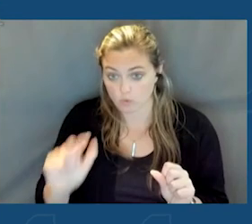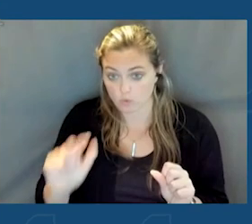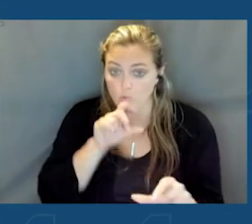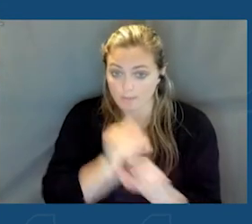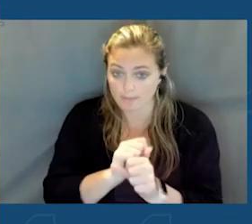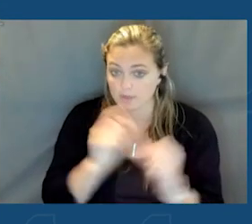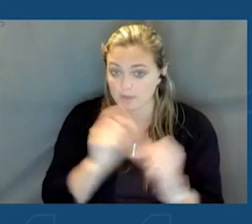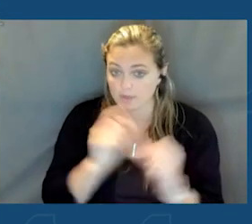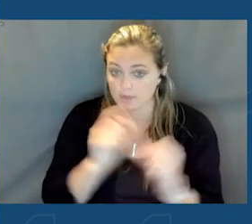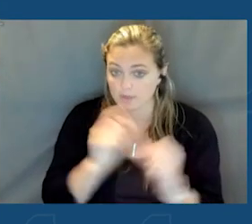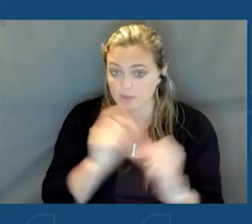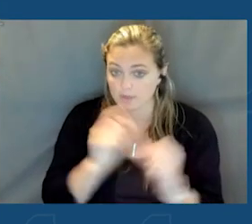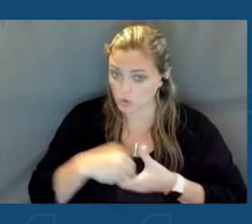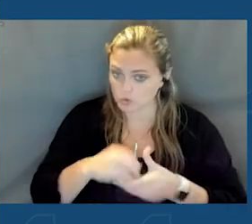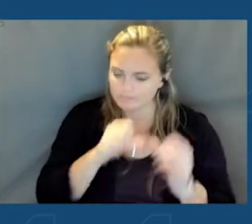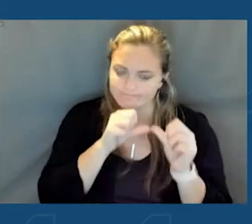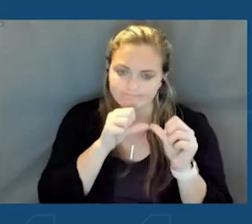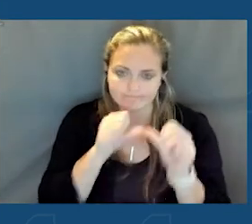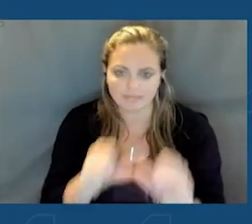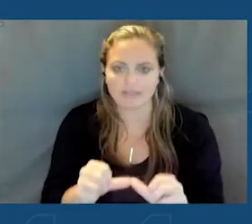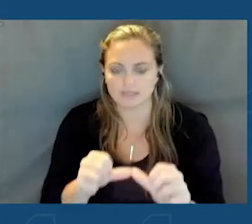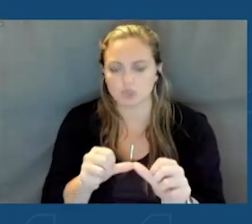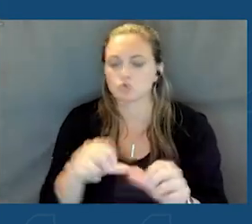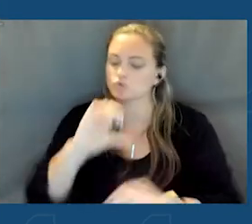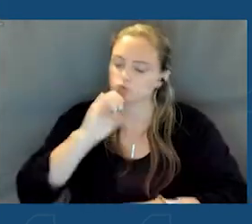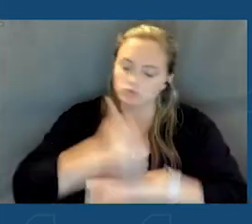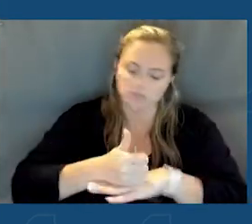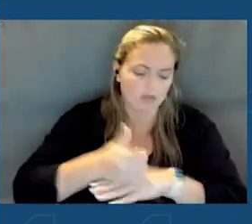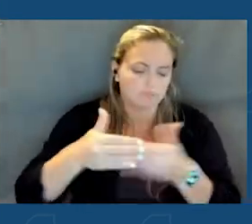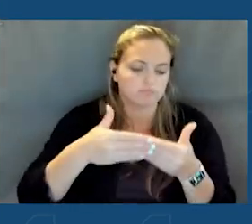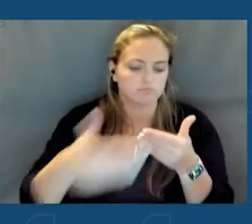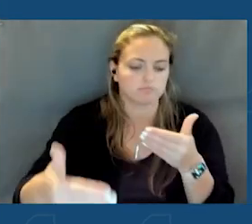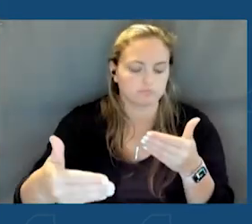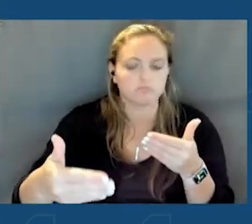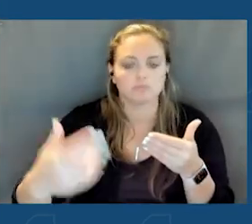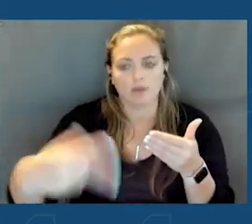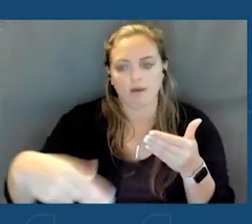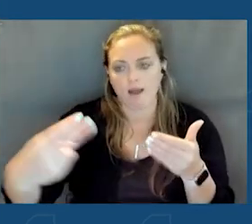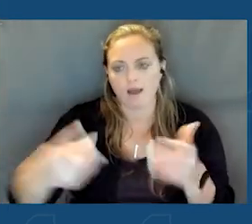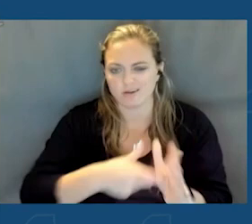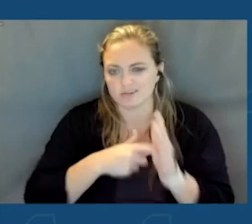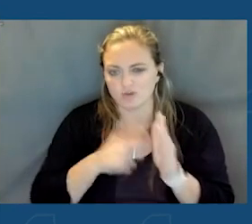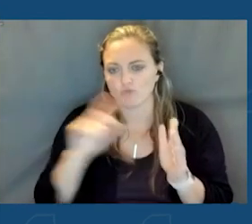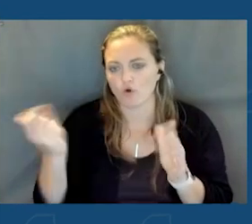diversity and inclusion continues to set a high bar for others to follow.